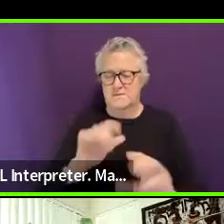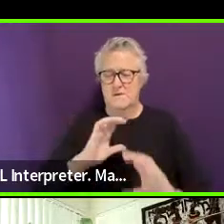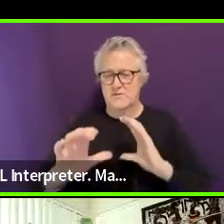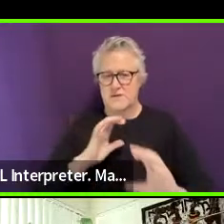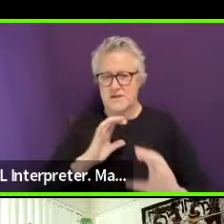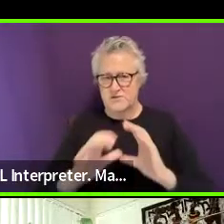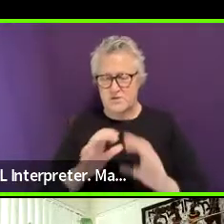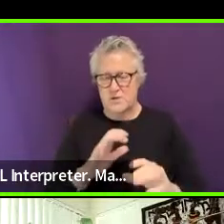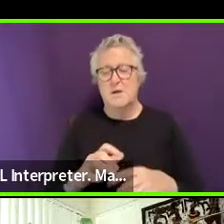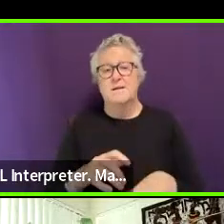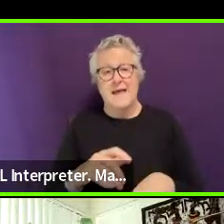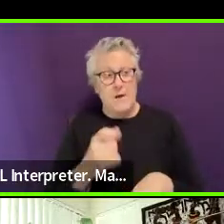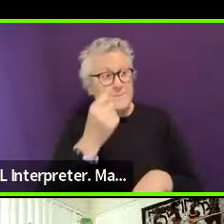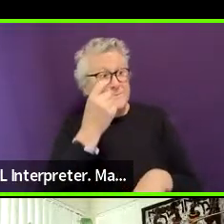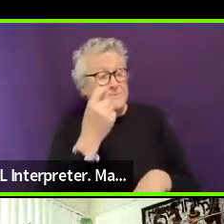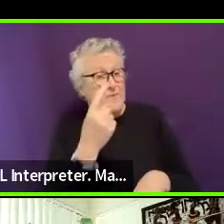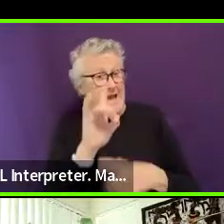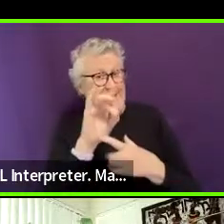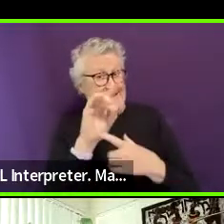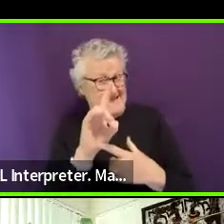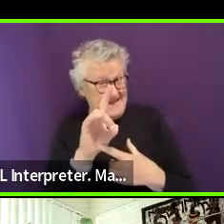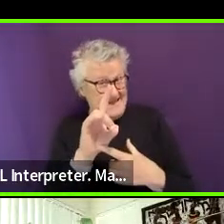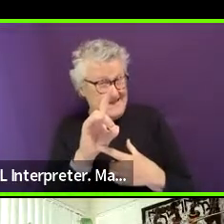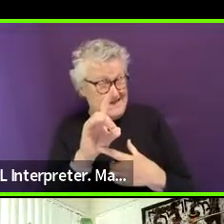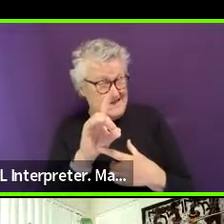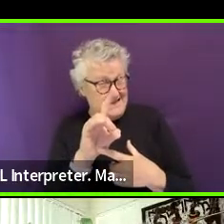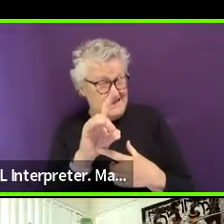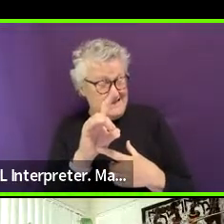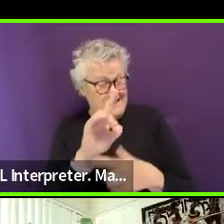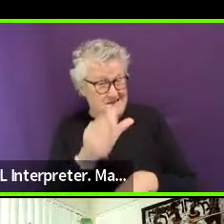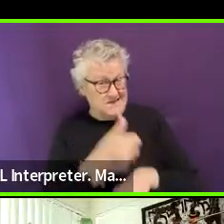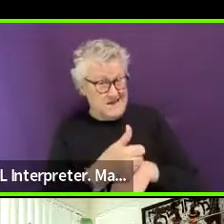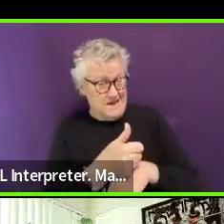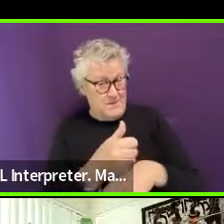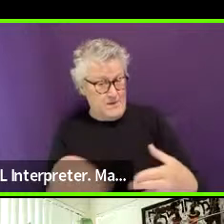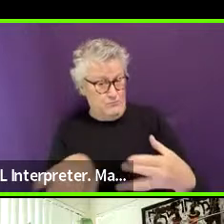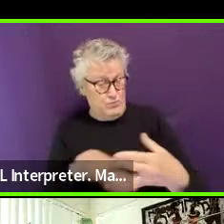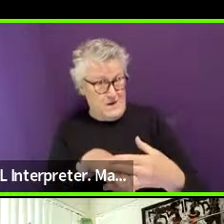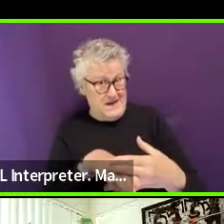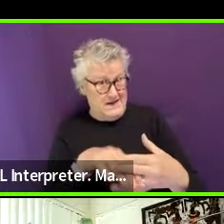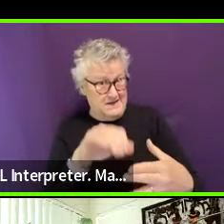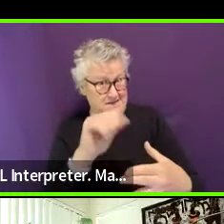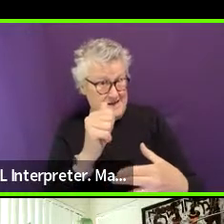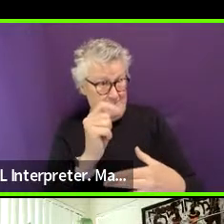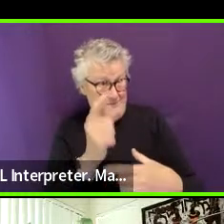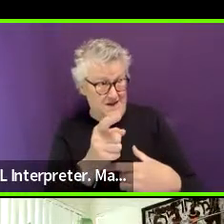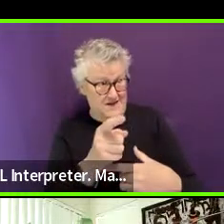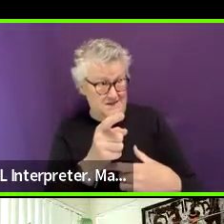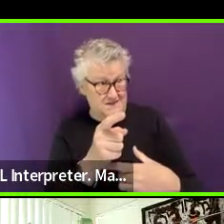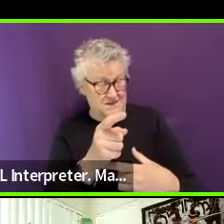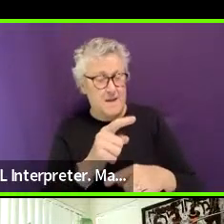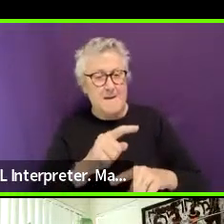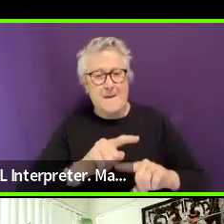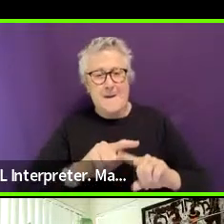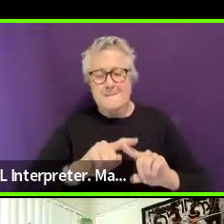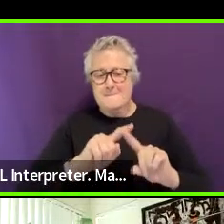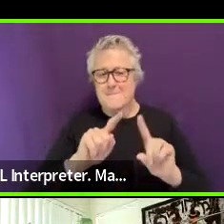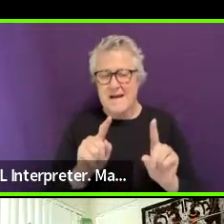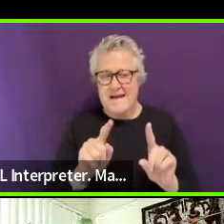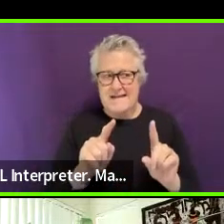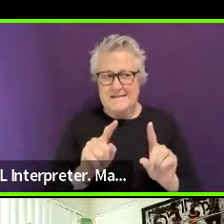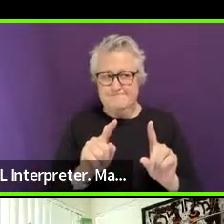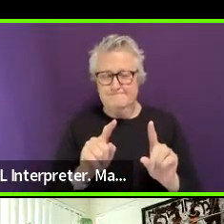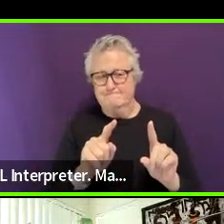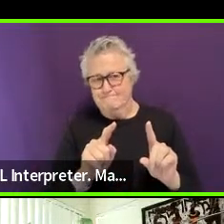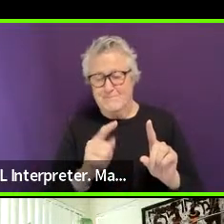I recognize, based on the fact that we're trying to run through the agenda, that everyone on this call is able to do what you need to